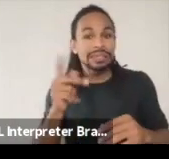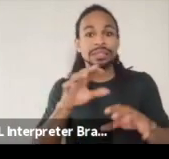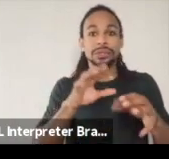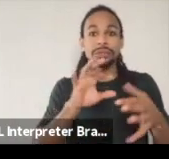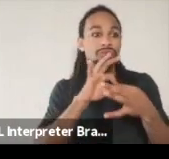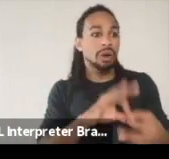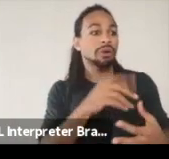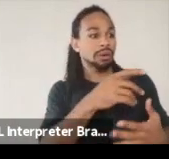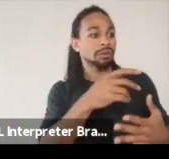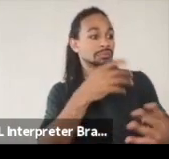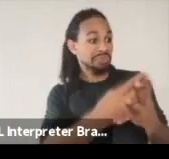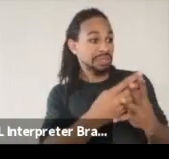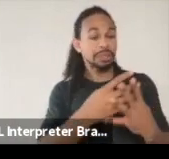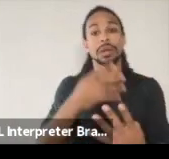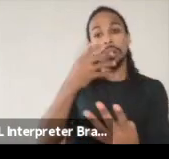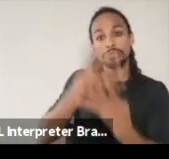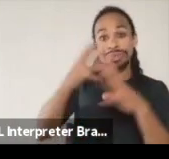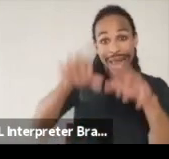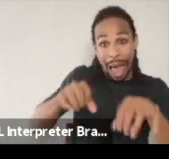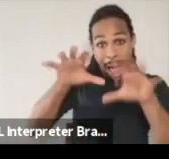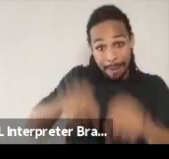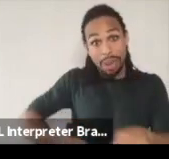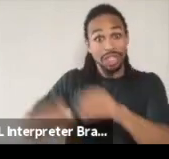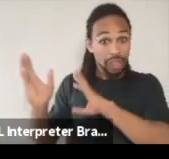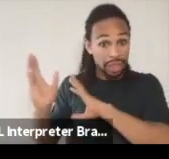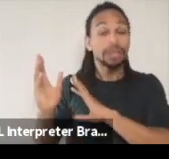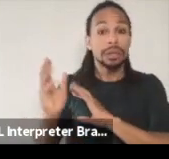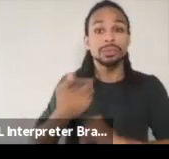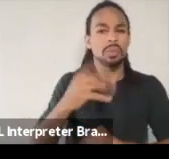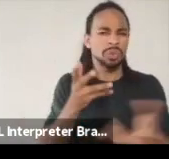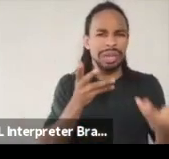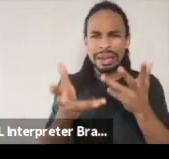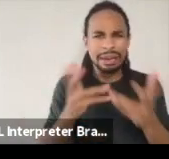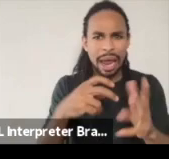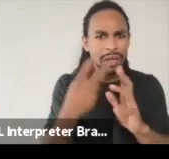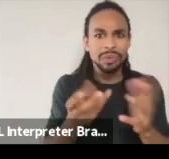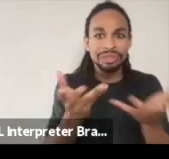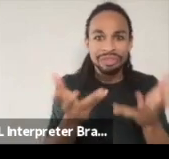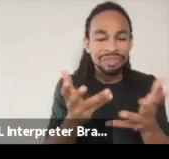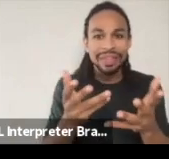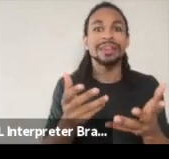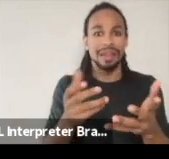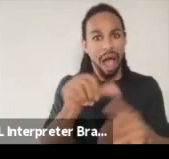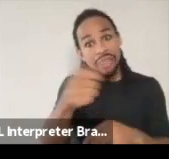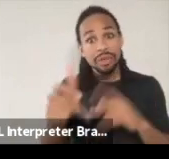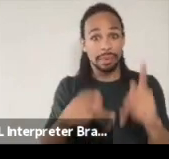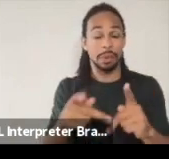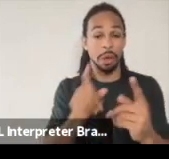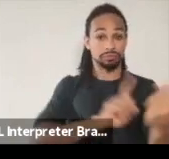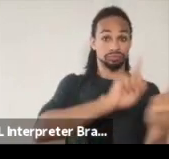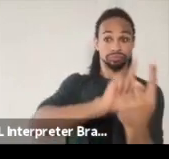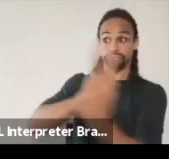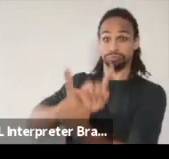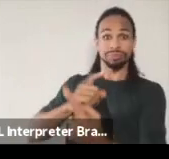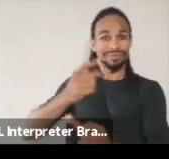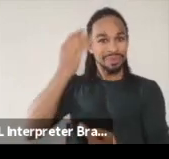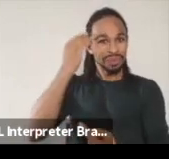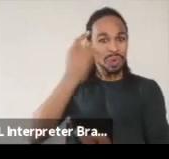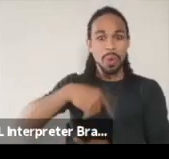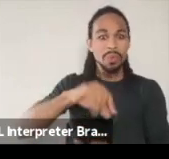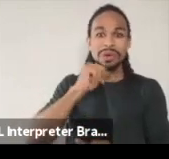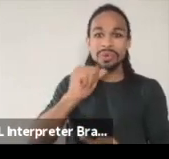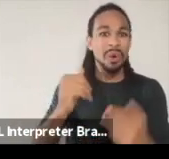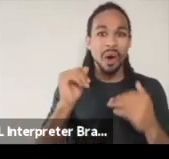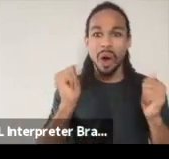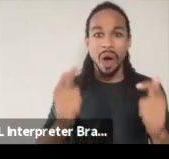wanted to kind of gauge in the space where other folks are. We know that we're not all coming perhaps with the same analysis, with